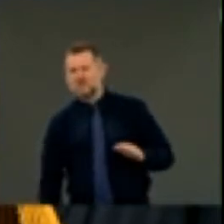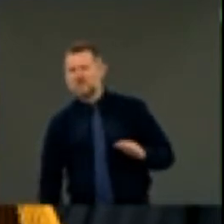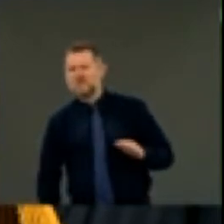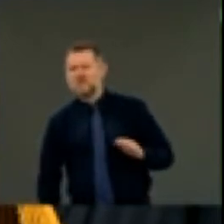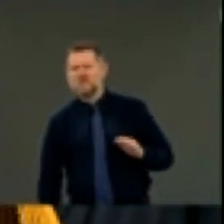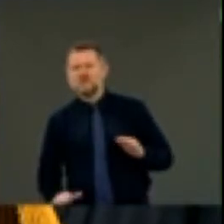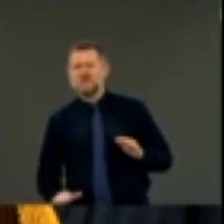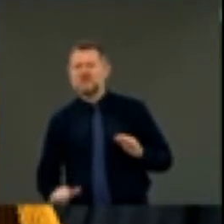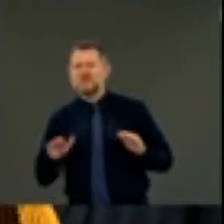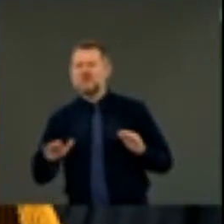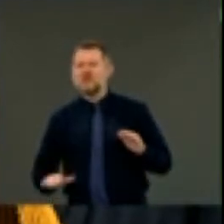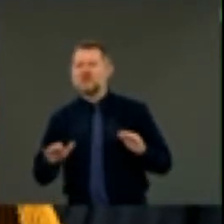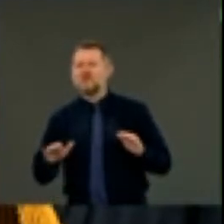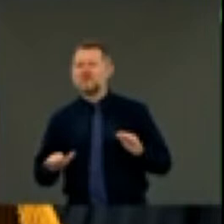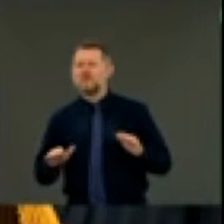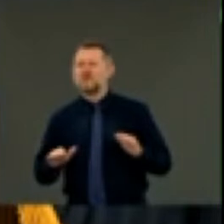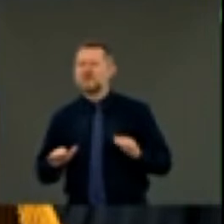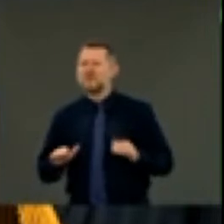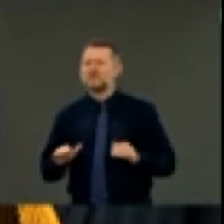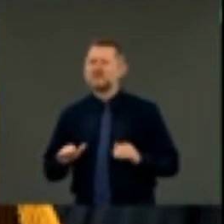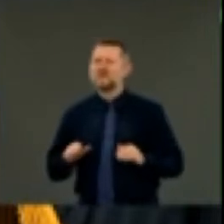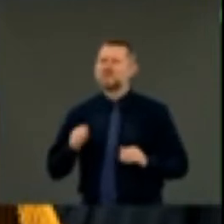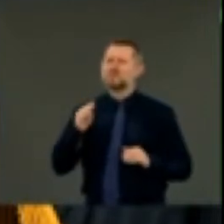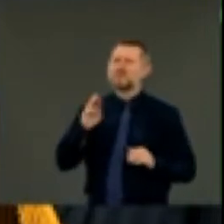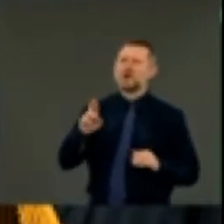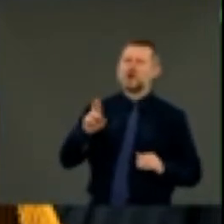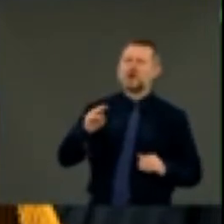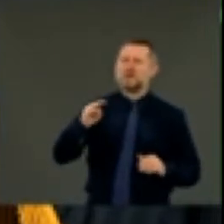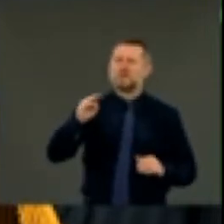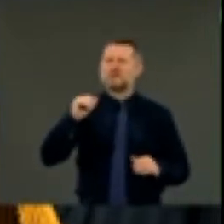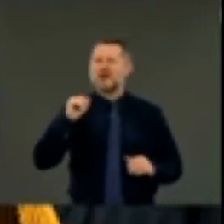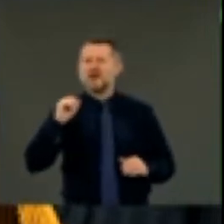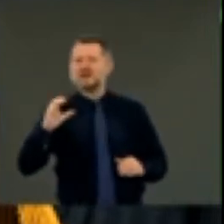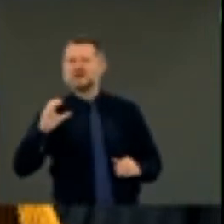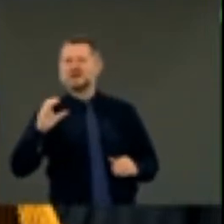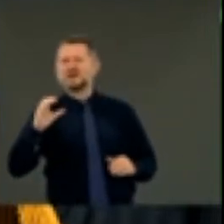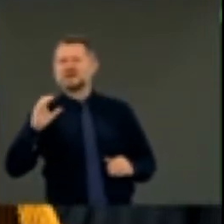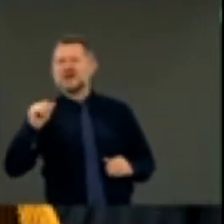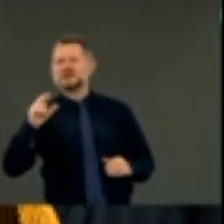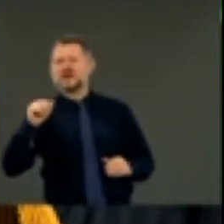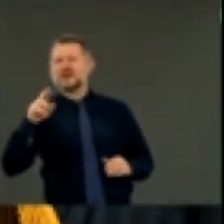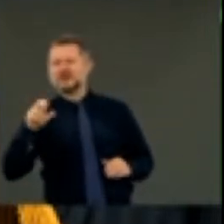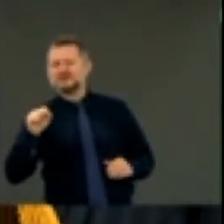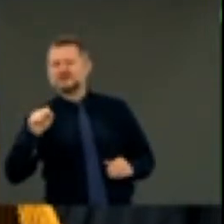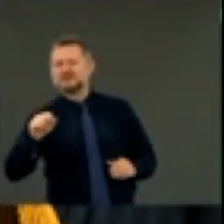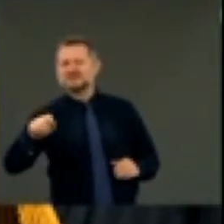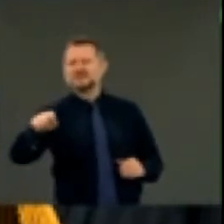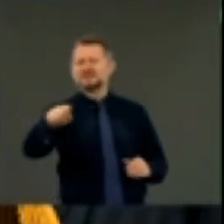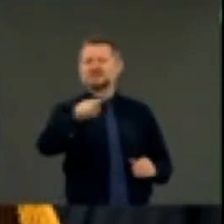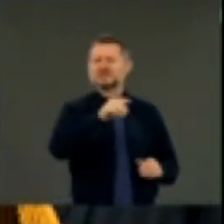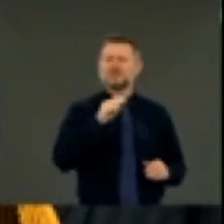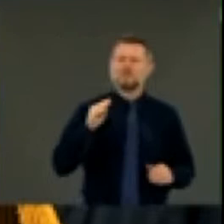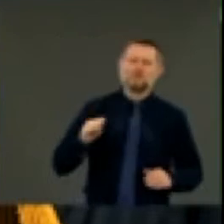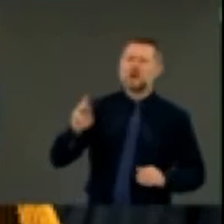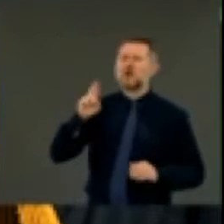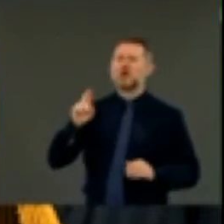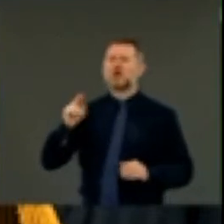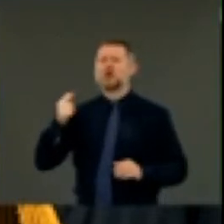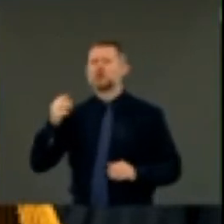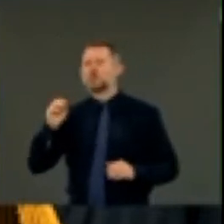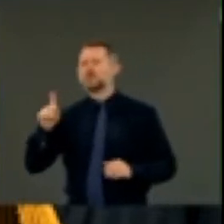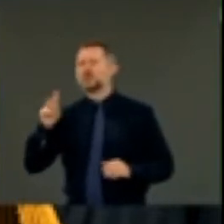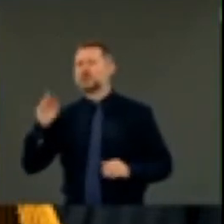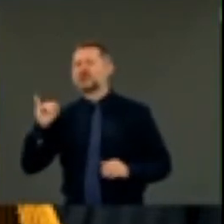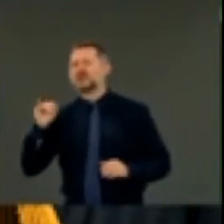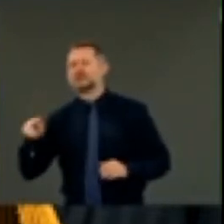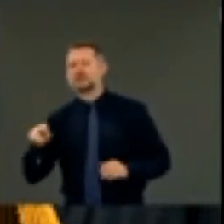So Mr. McManus's of the world, Mr. Goodwin's of the world, find a different argument. Or start with